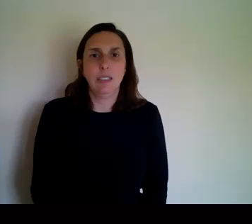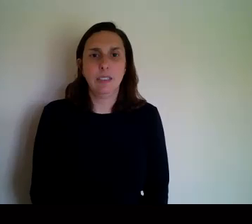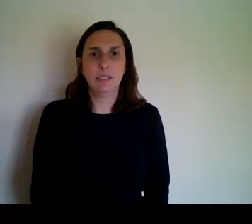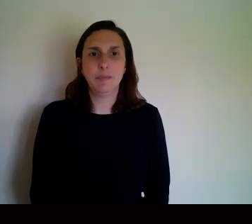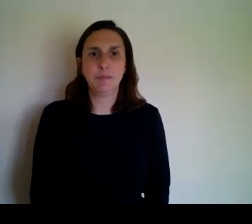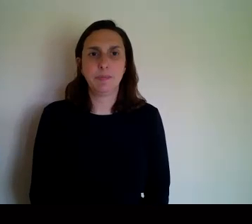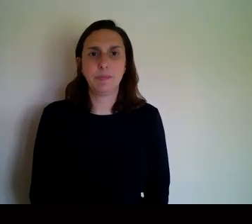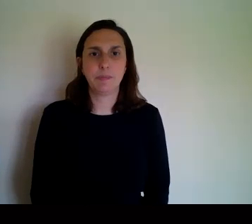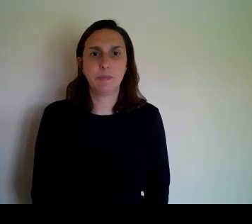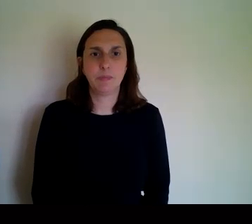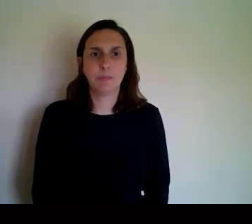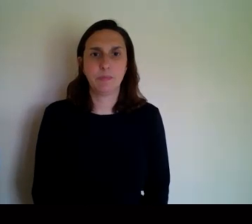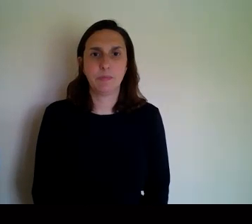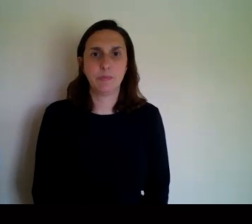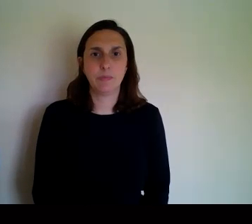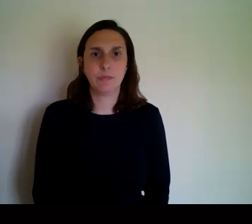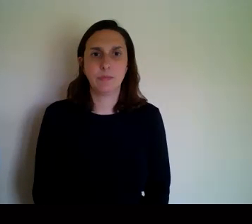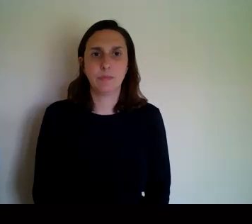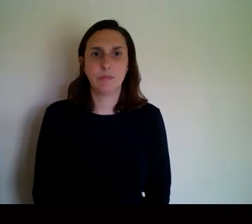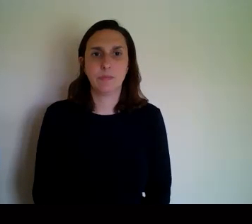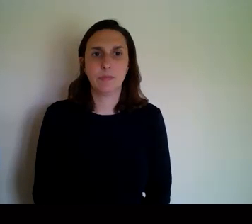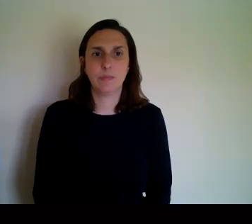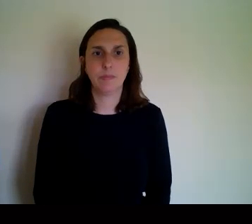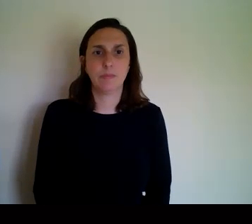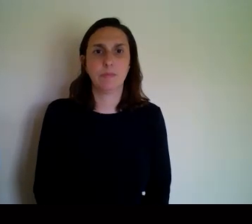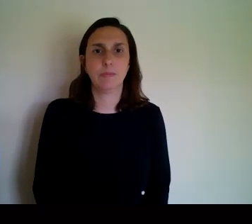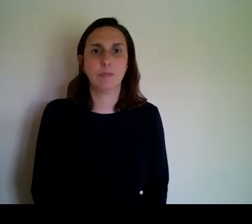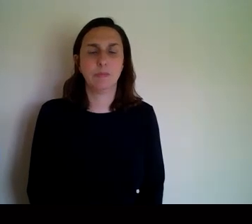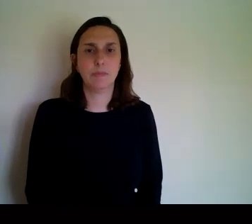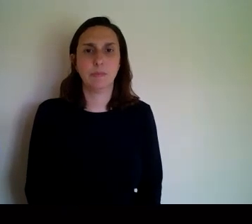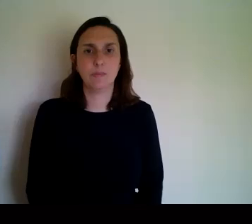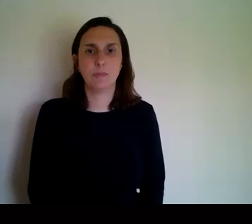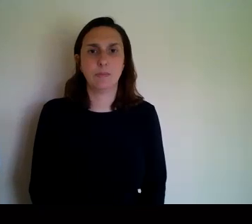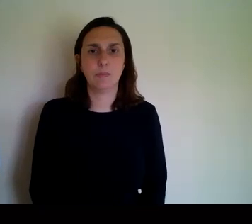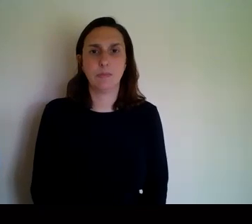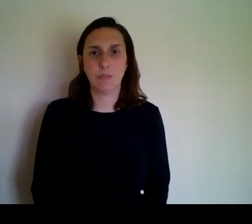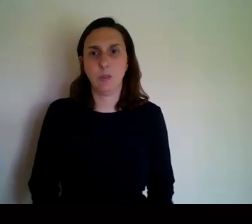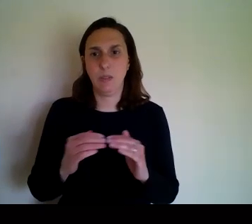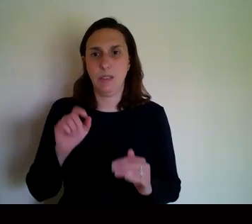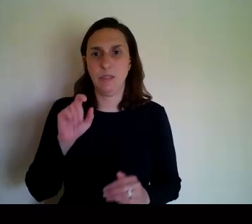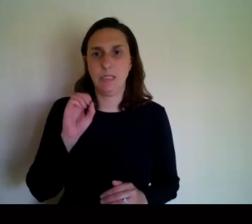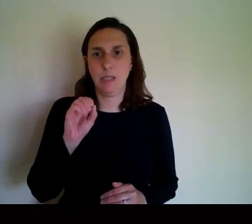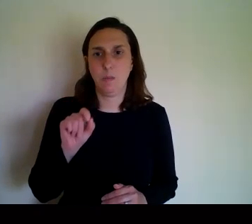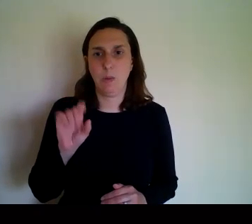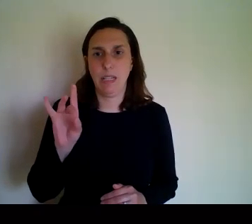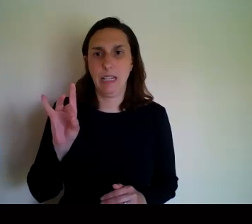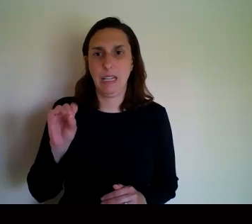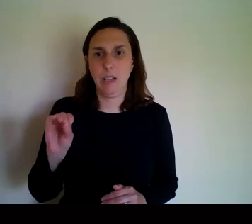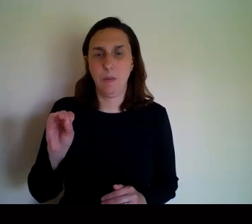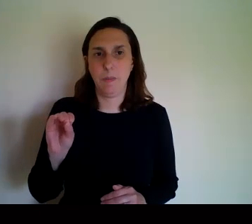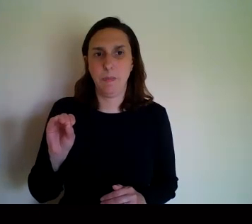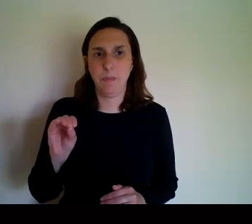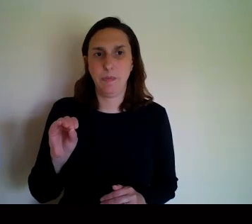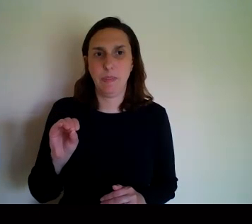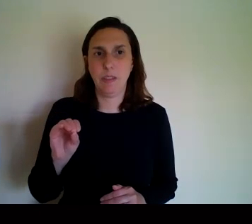over, so I'm going to get 0.85 minus 0.05 or 0.80. I subtract this over. And so equation